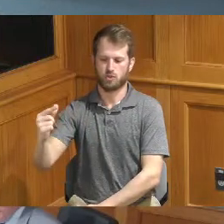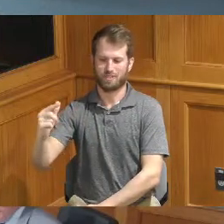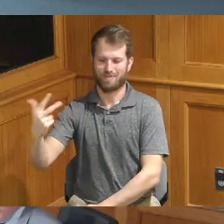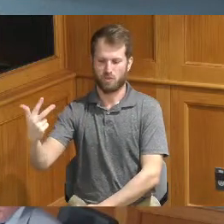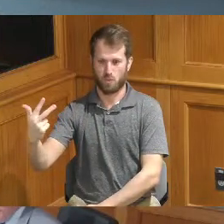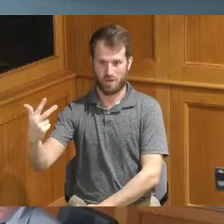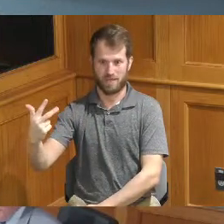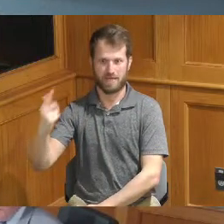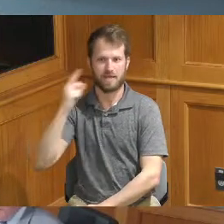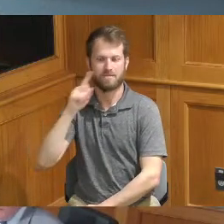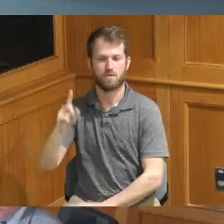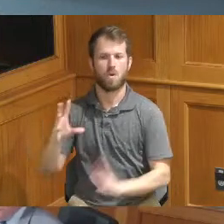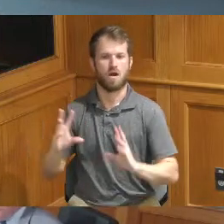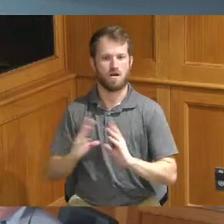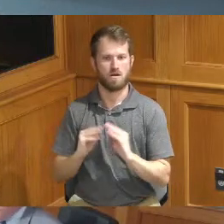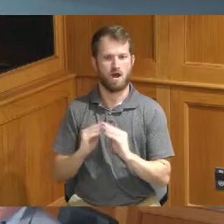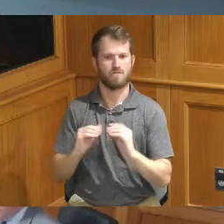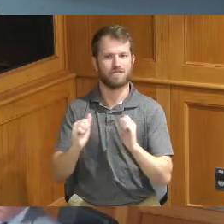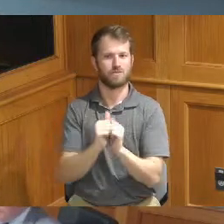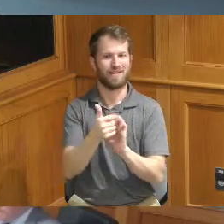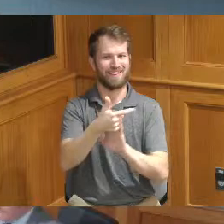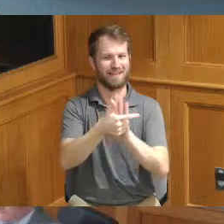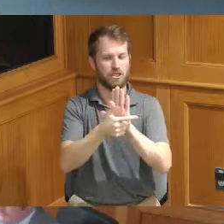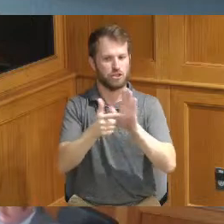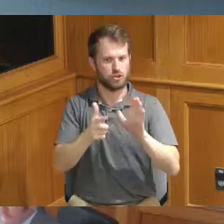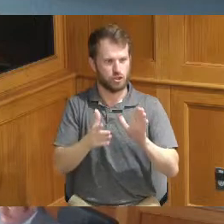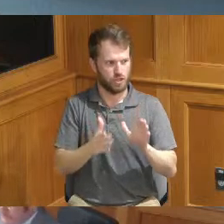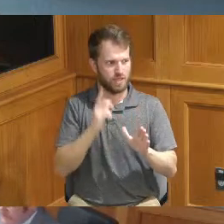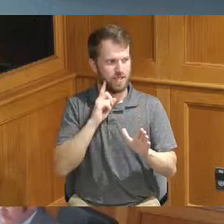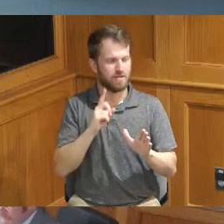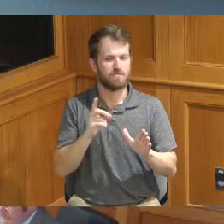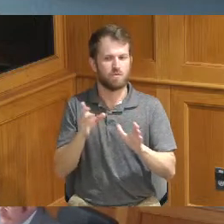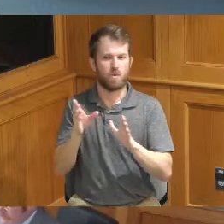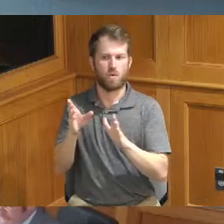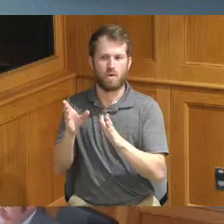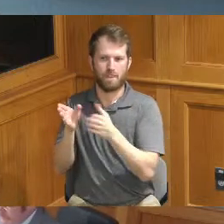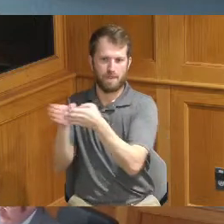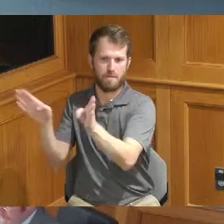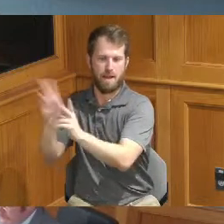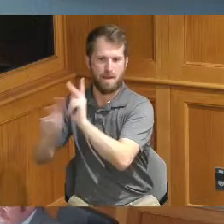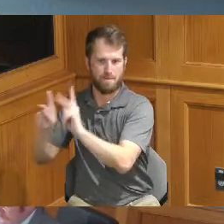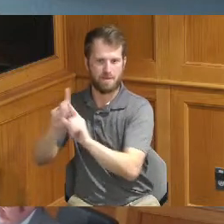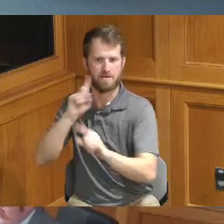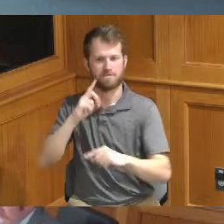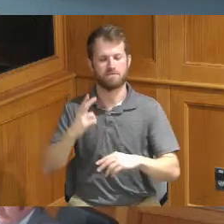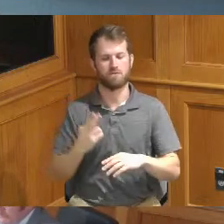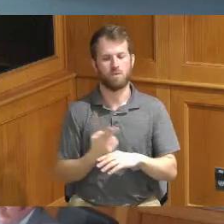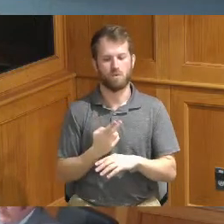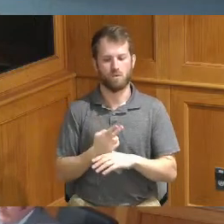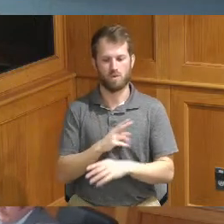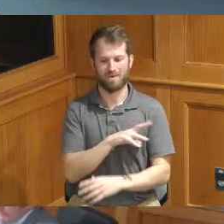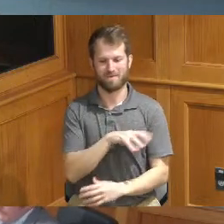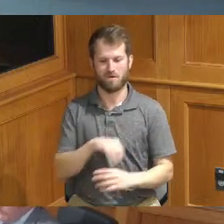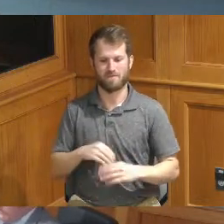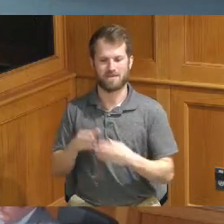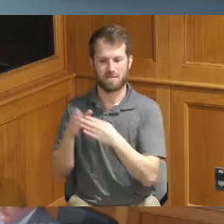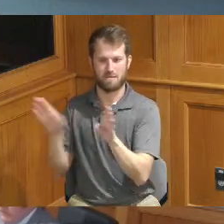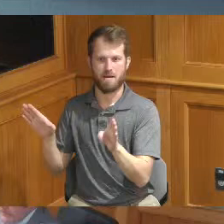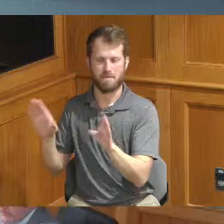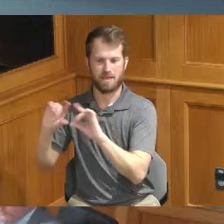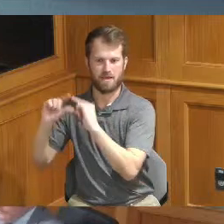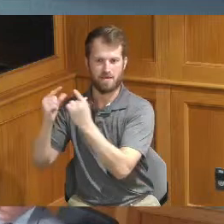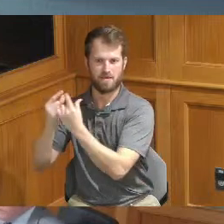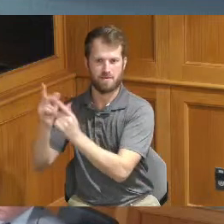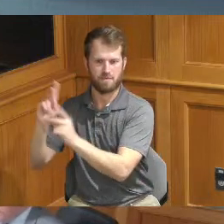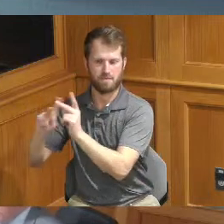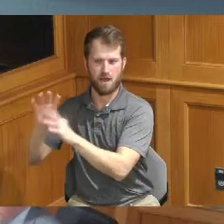12122G3 to conduct a conference with an attorney for the public body concerning disputes involving the public body that are